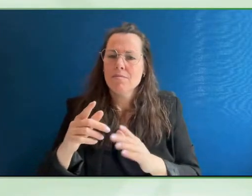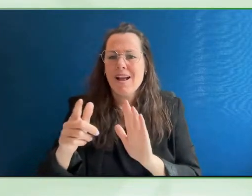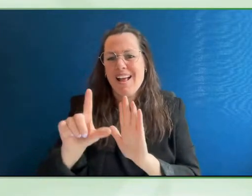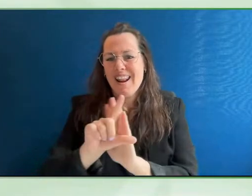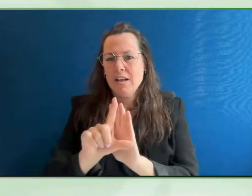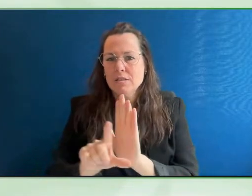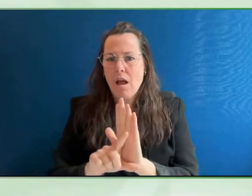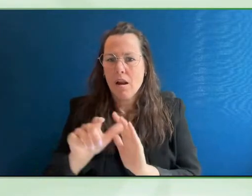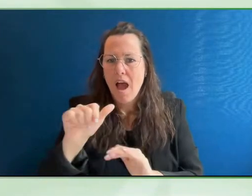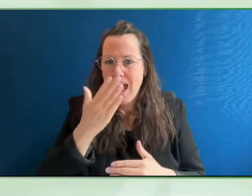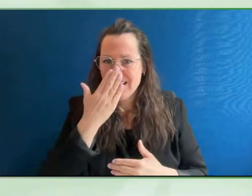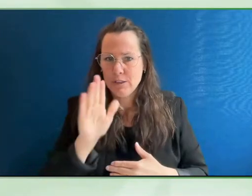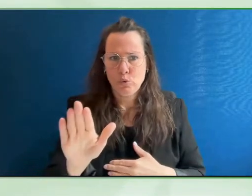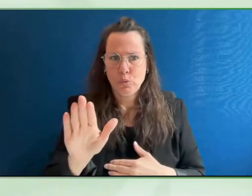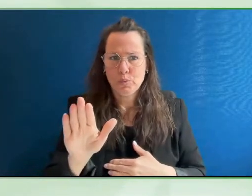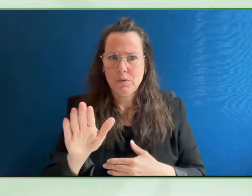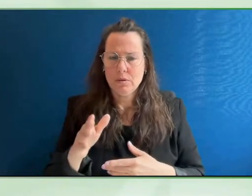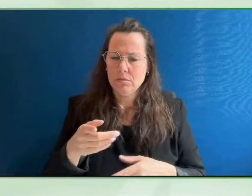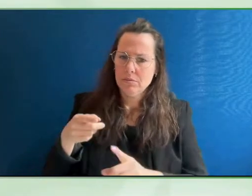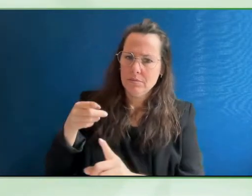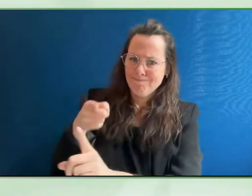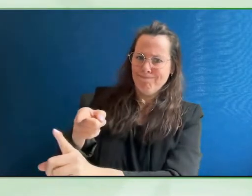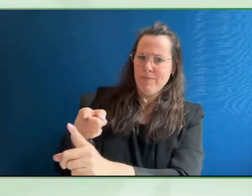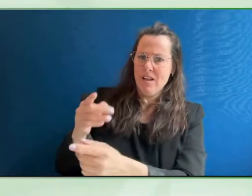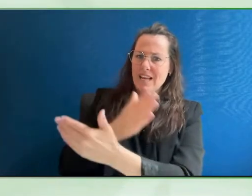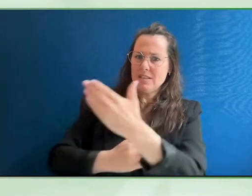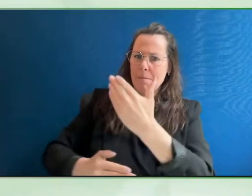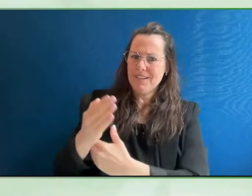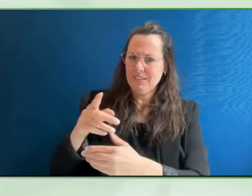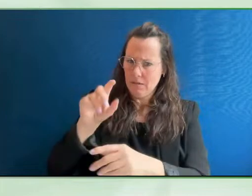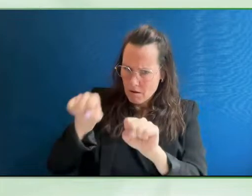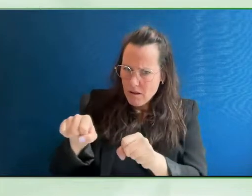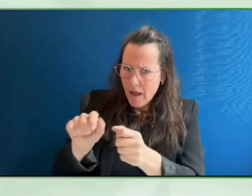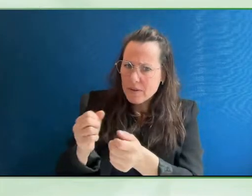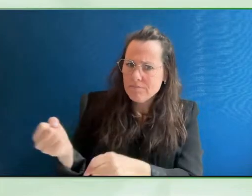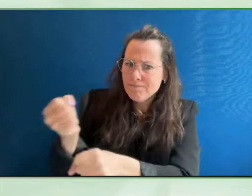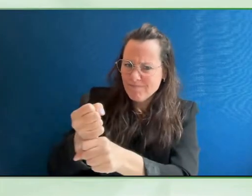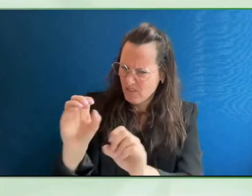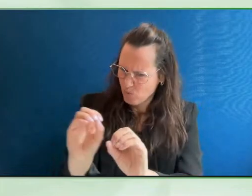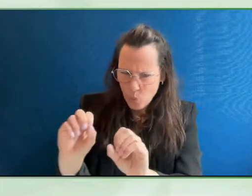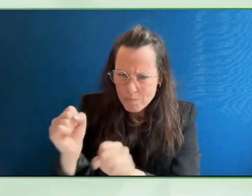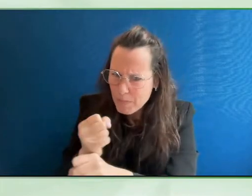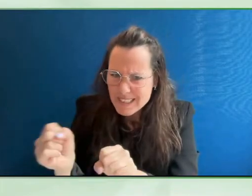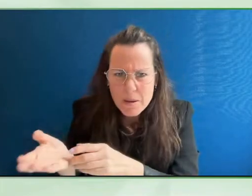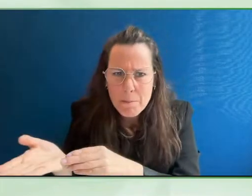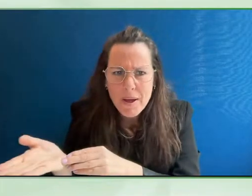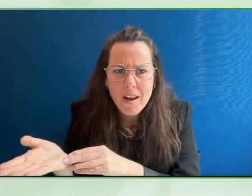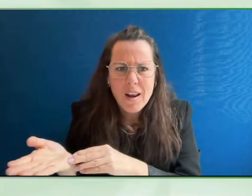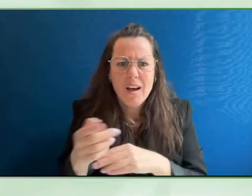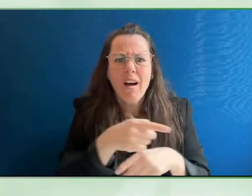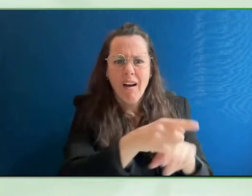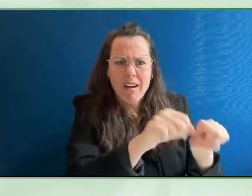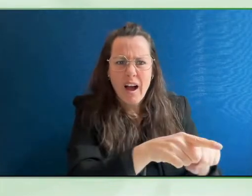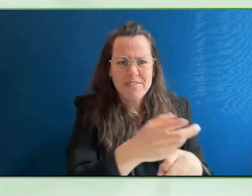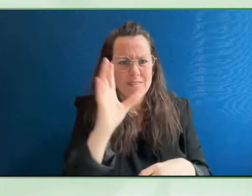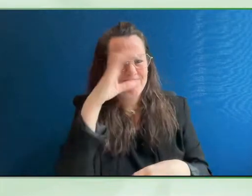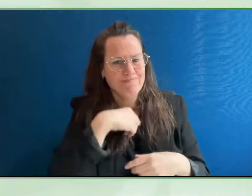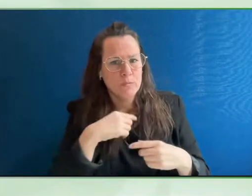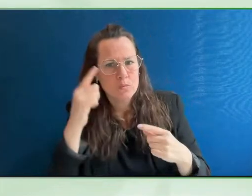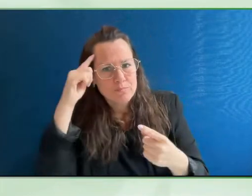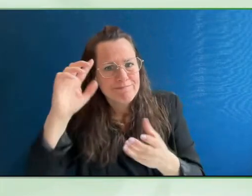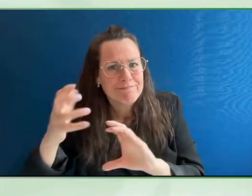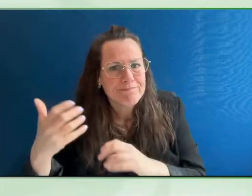employees' engagement activities. Would you mind sharing a little bit on some of the creative ways that you're